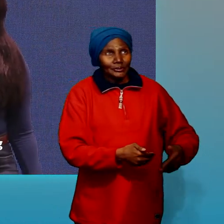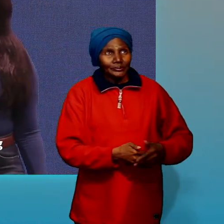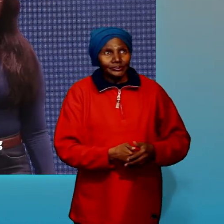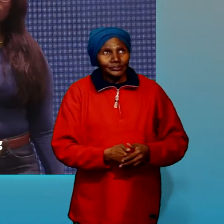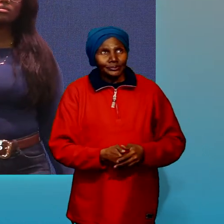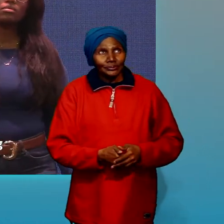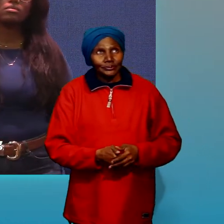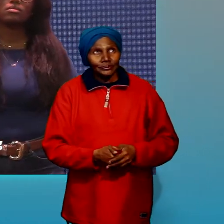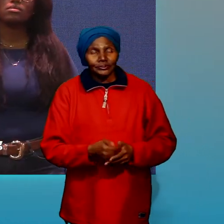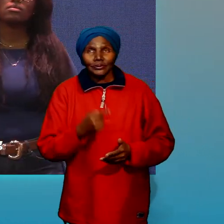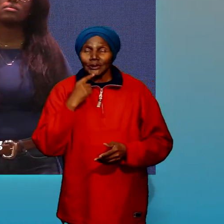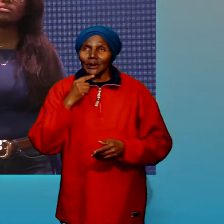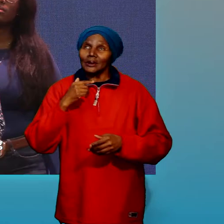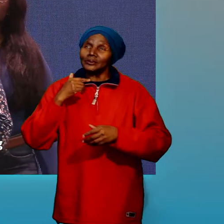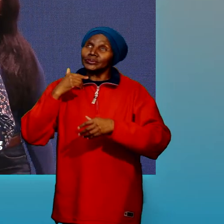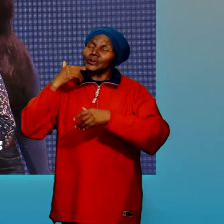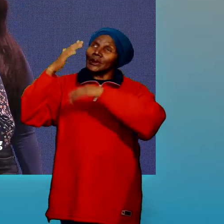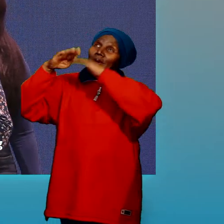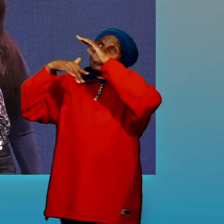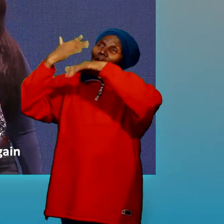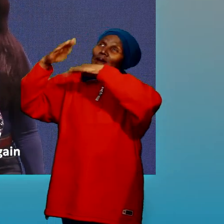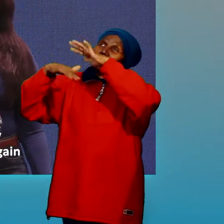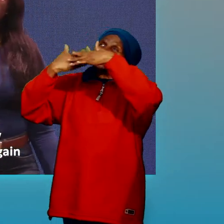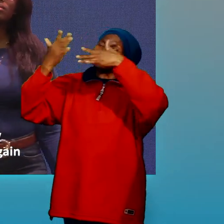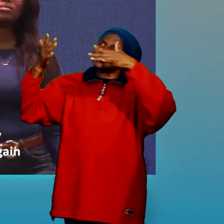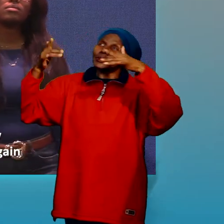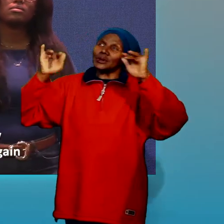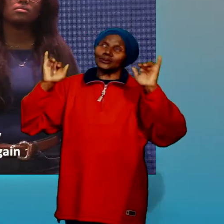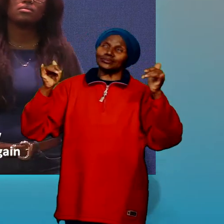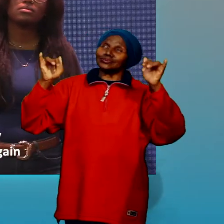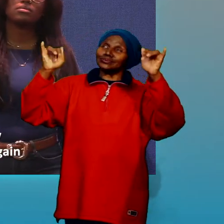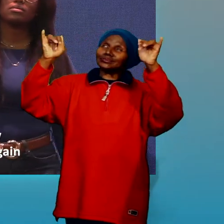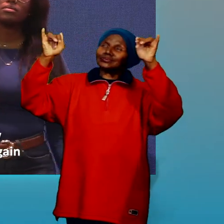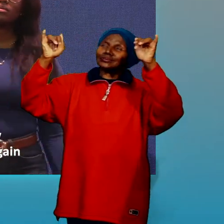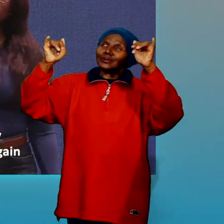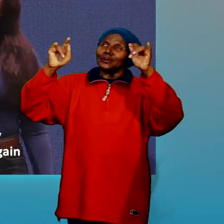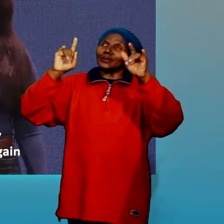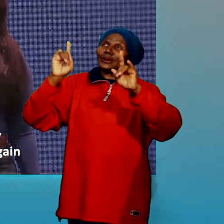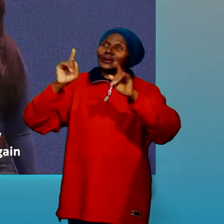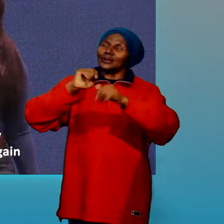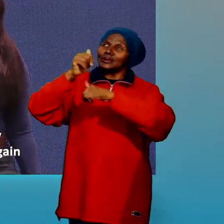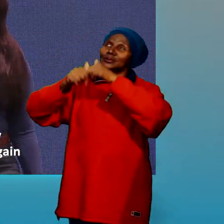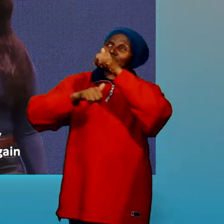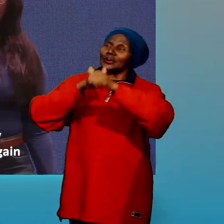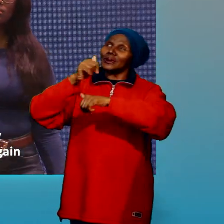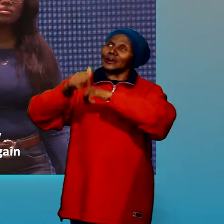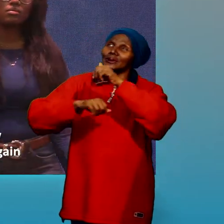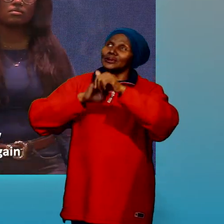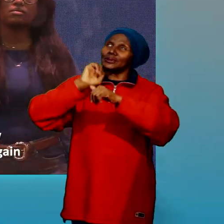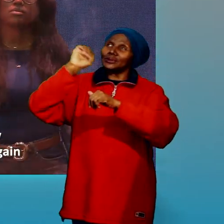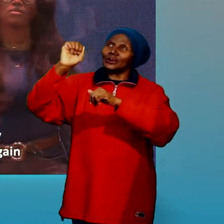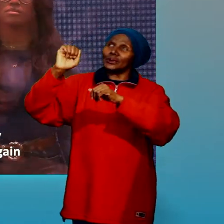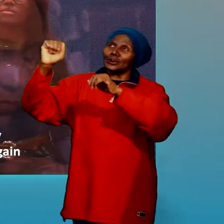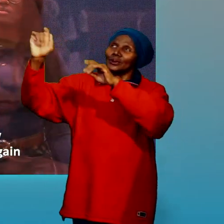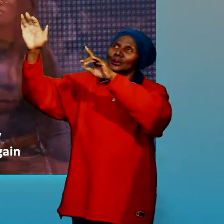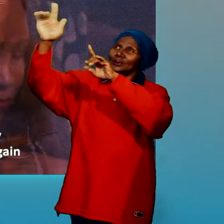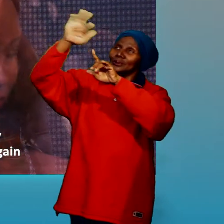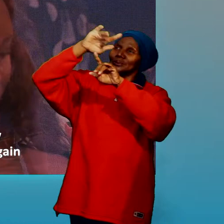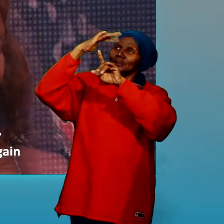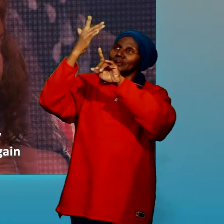He said, the heavens are roaring the praise of your glory. And I saw